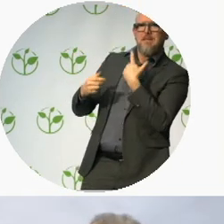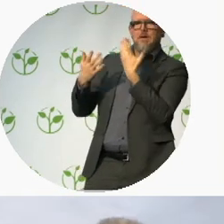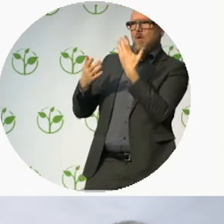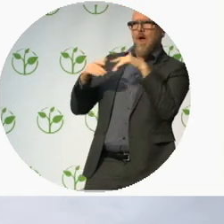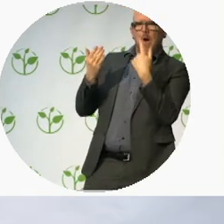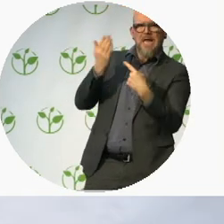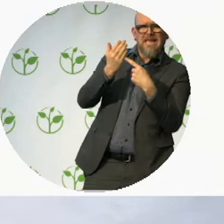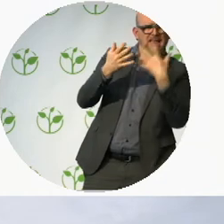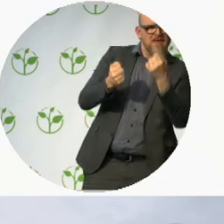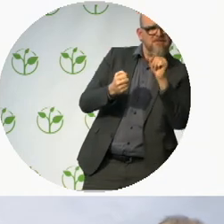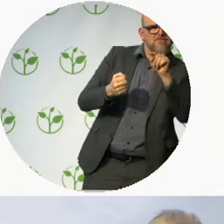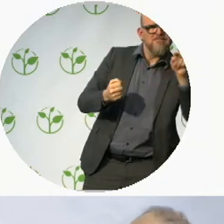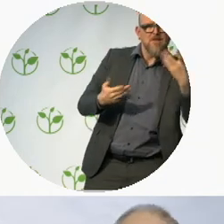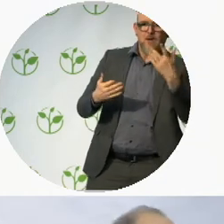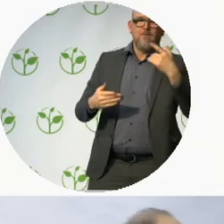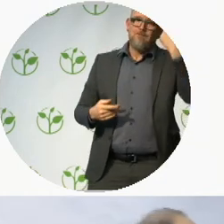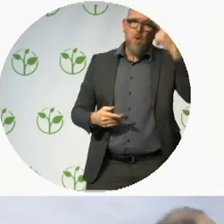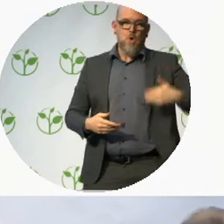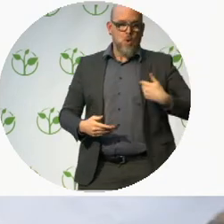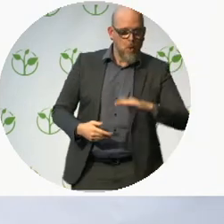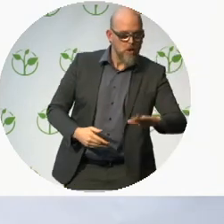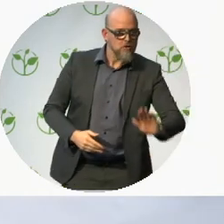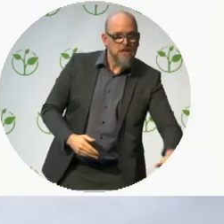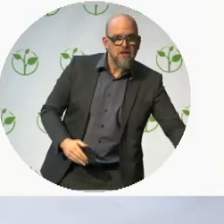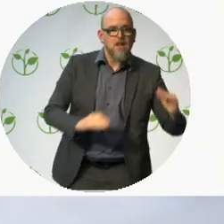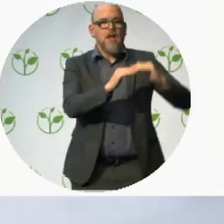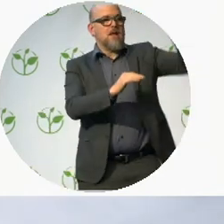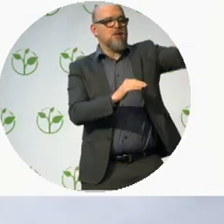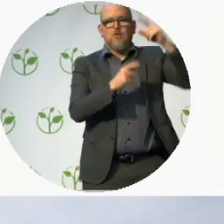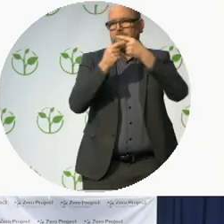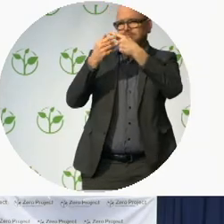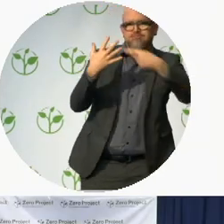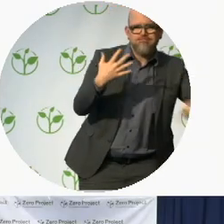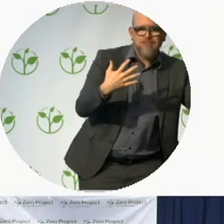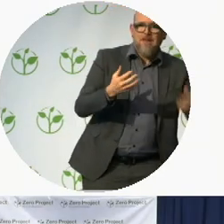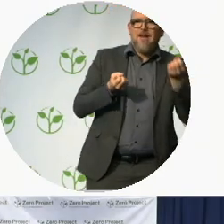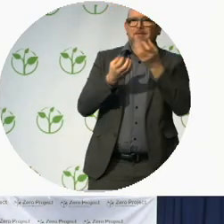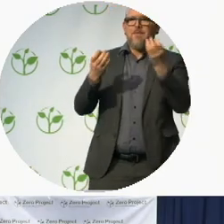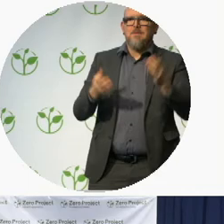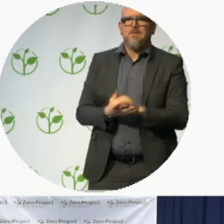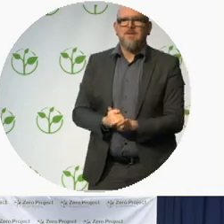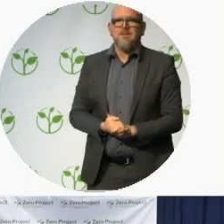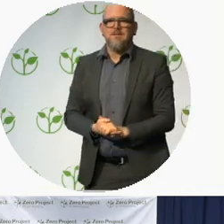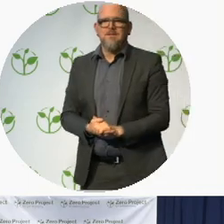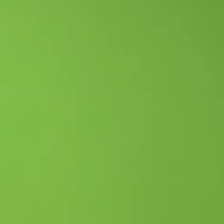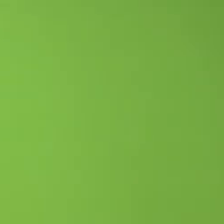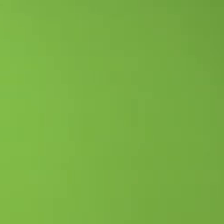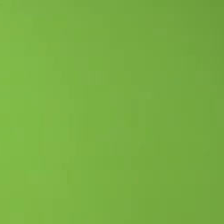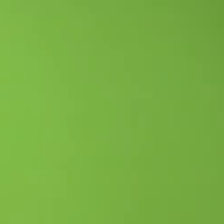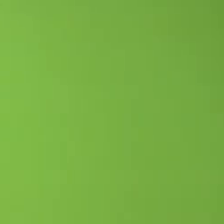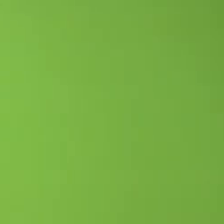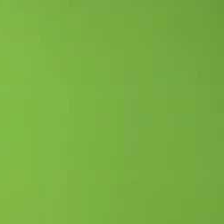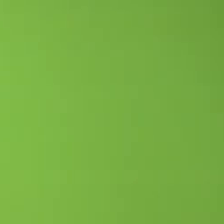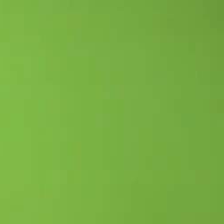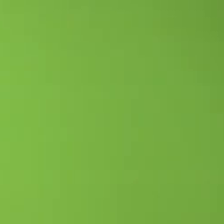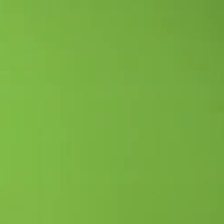disabilities. As of 2017, the IT platform has expanded to the state of Louisiana, with other U.S. states set to follow. My name is